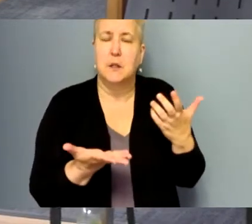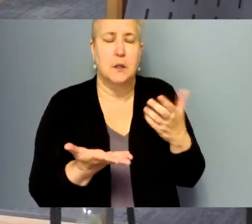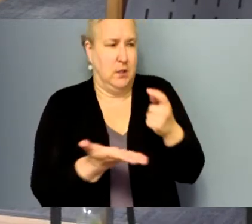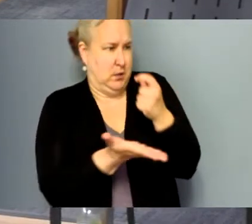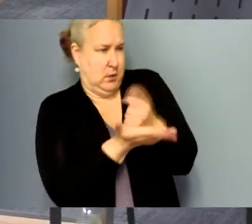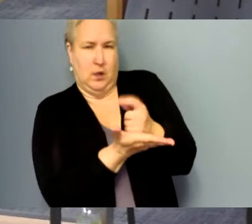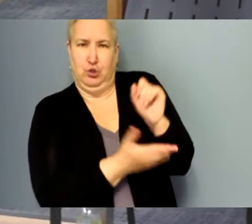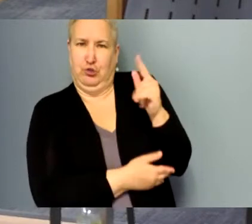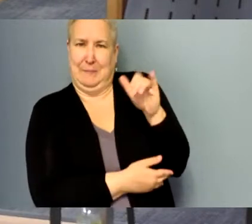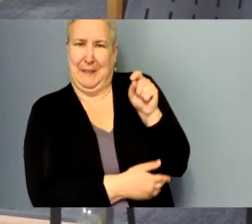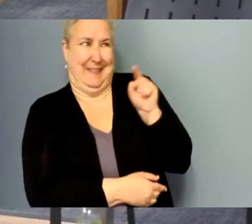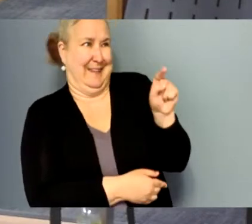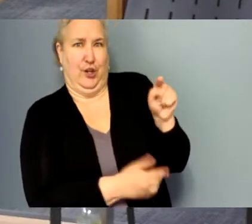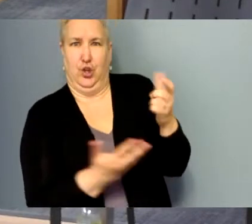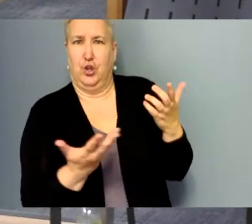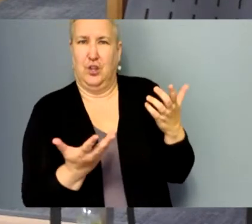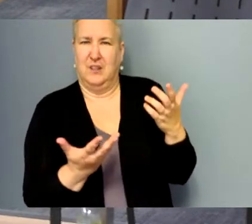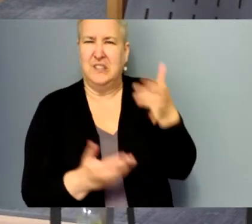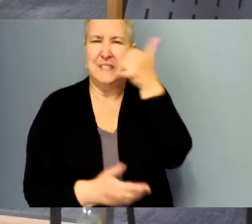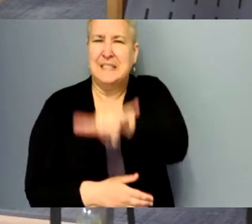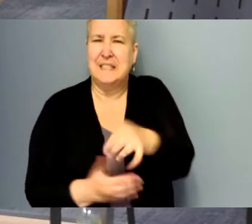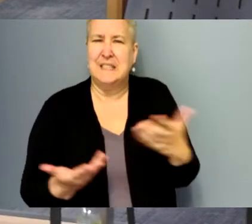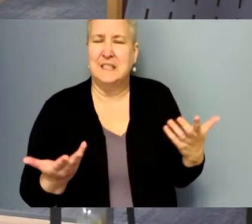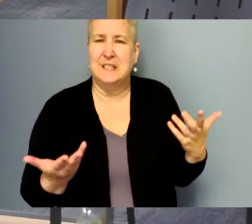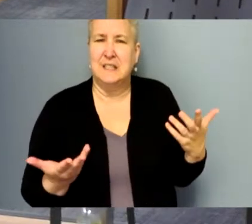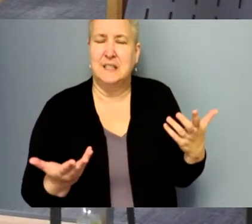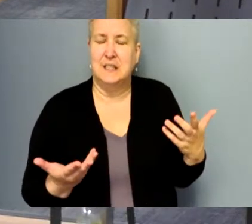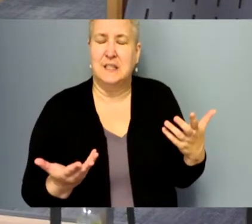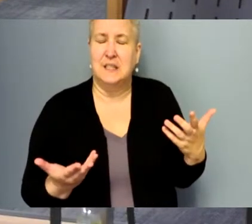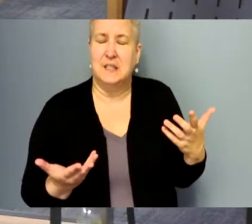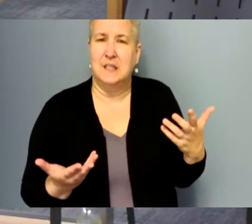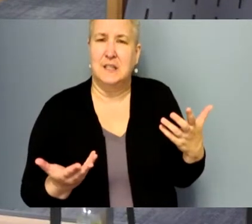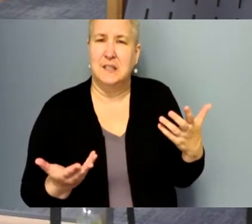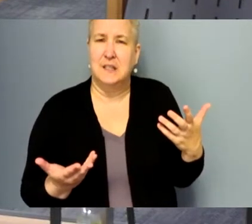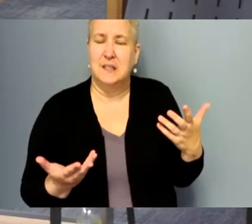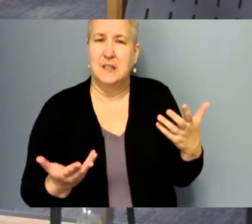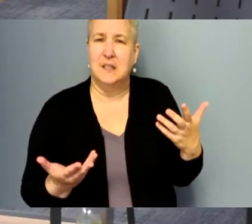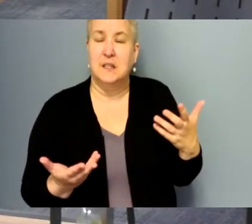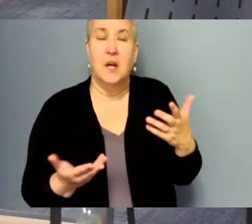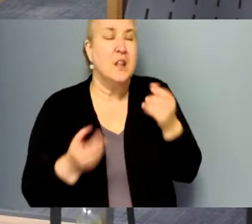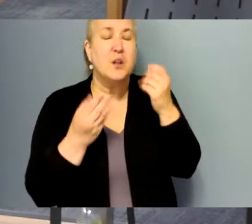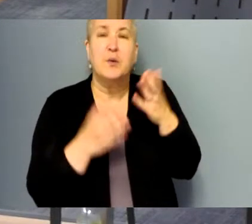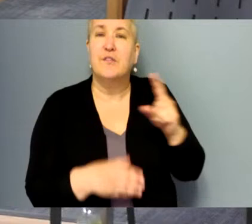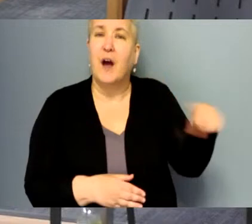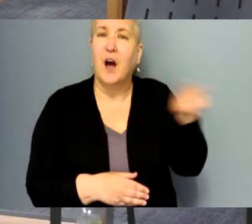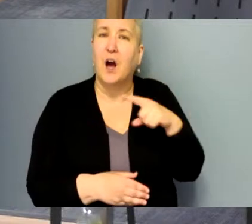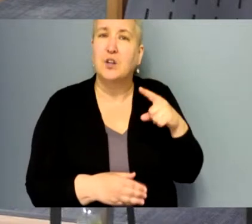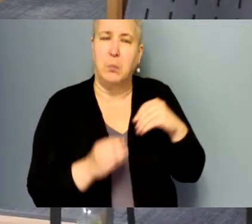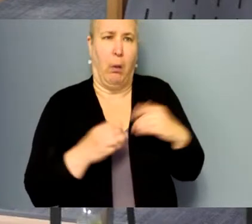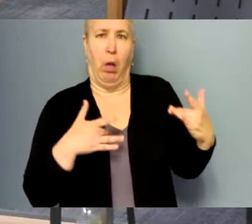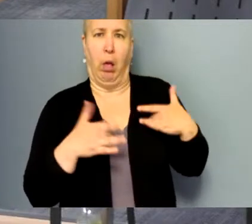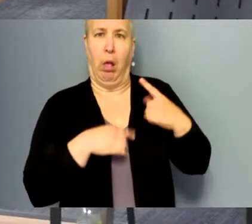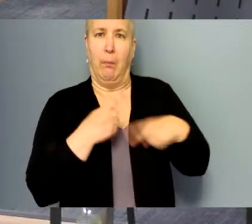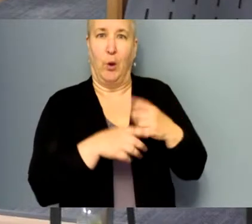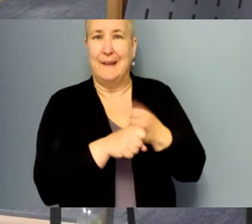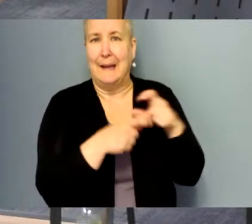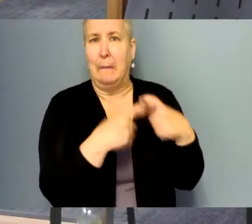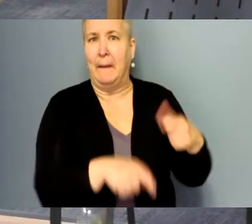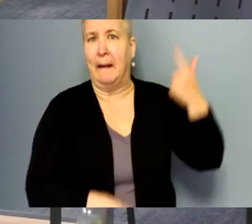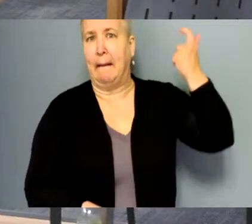up there is ridiculous. The providers up there are more worried about getting a